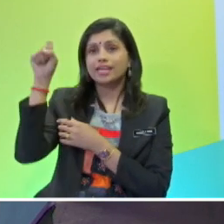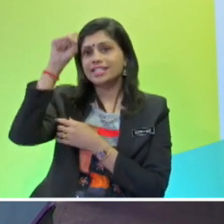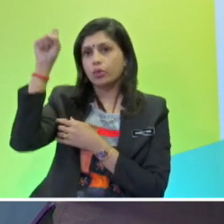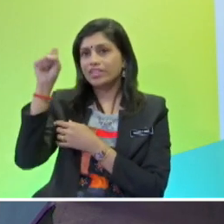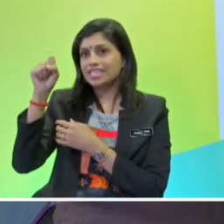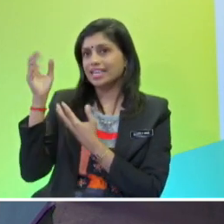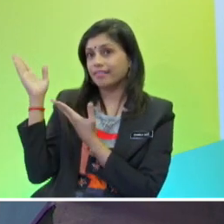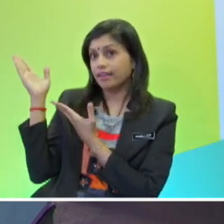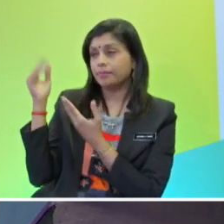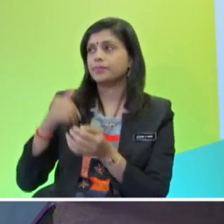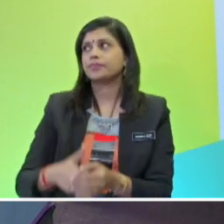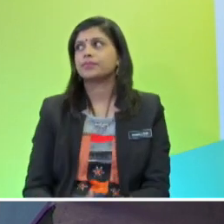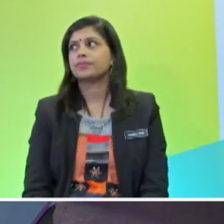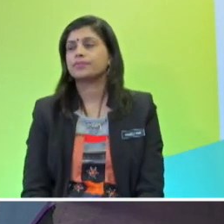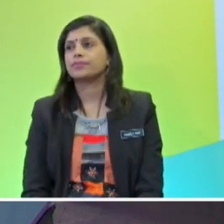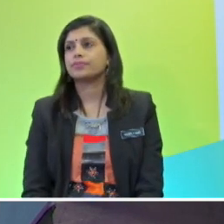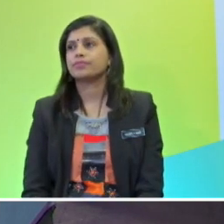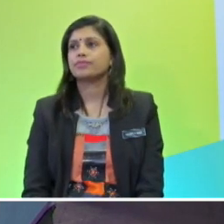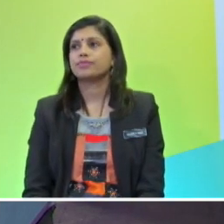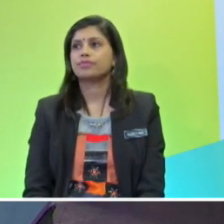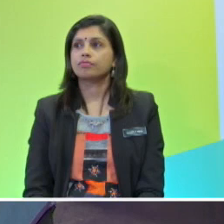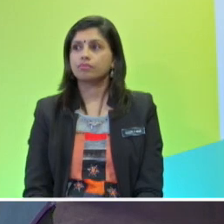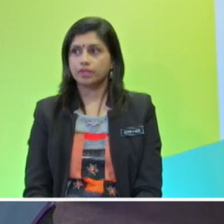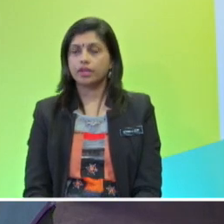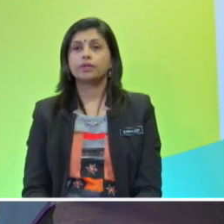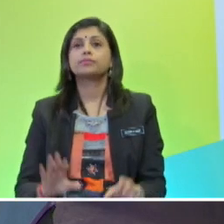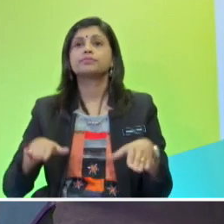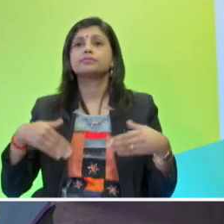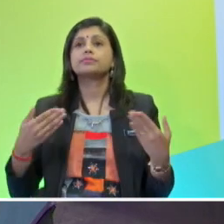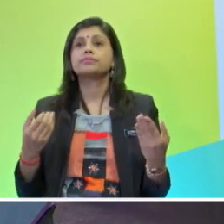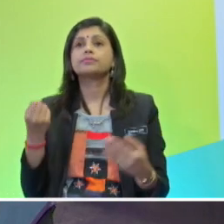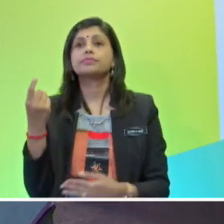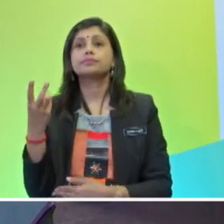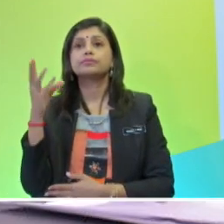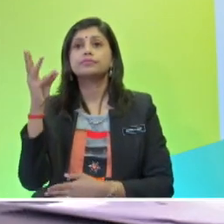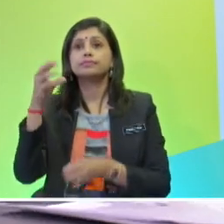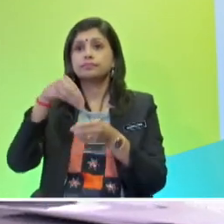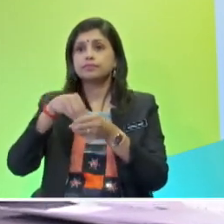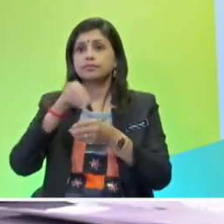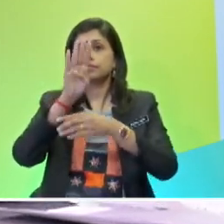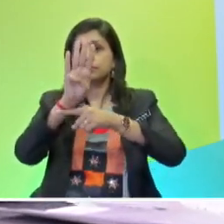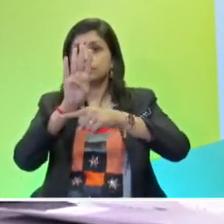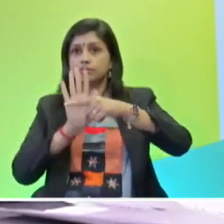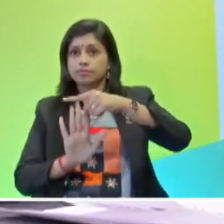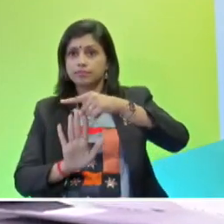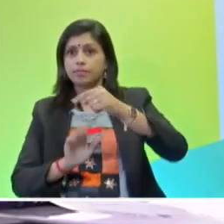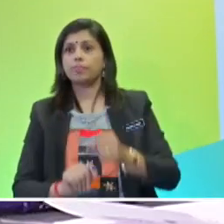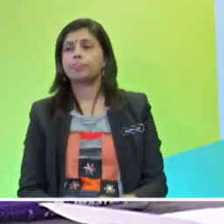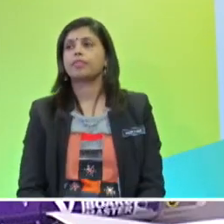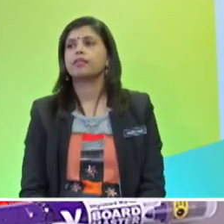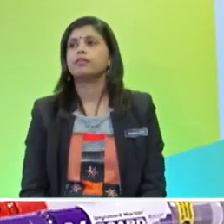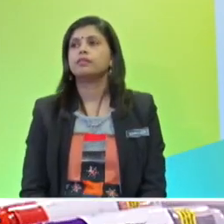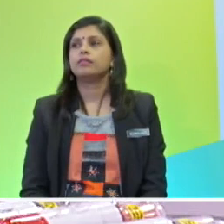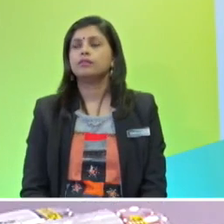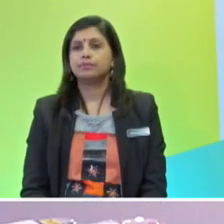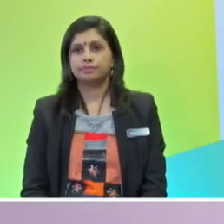the correct answer. Okay, maybe I'll start with this one. How many 16 in 4/5? Yes. So in this case, because the question is like this, we actually have